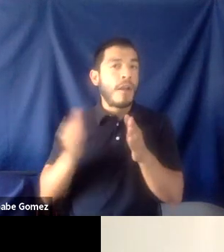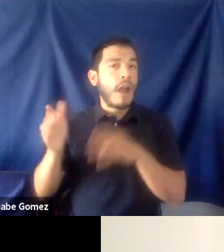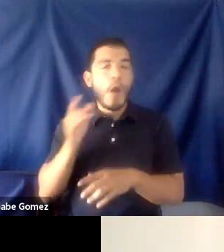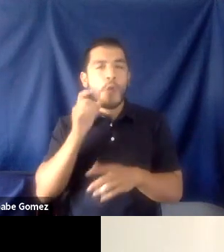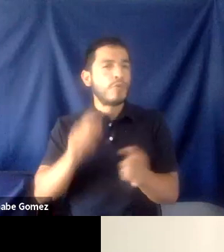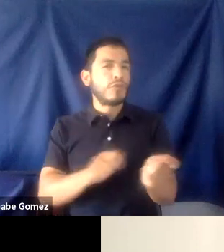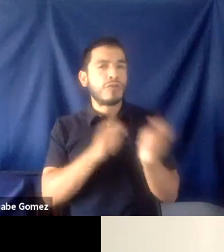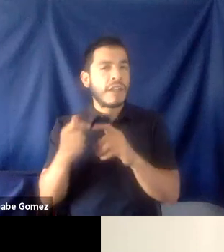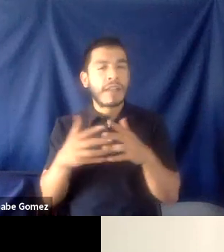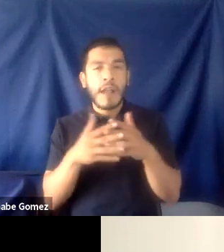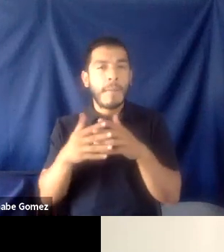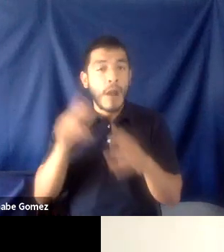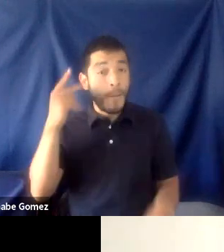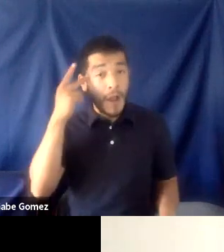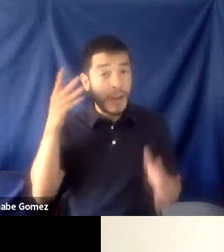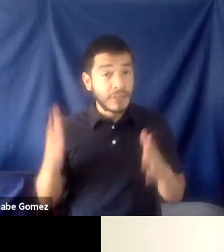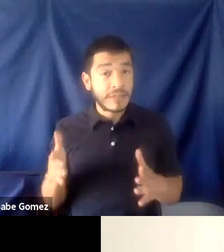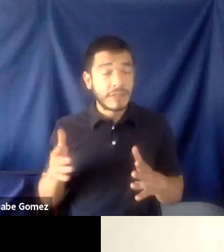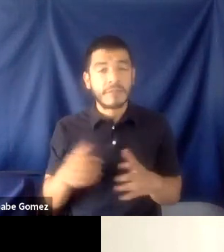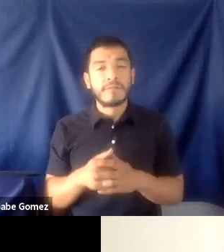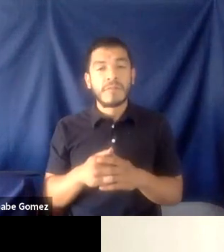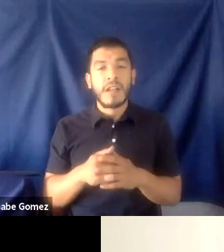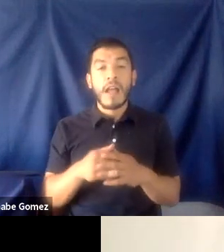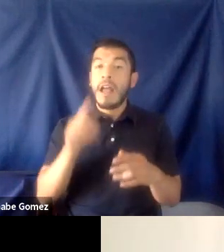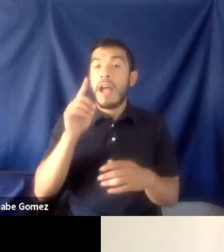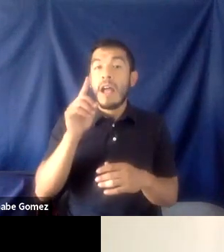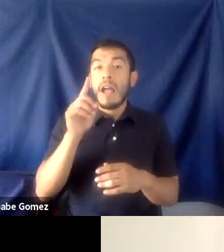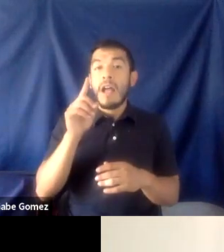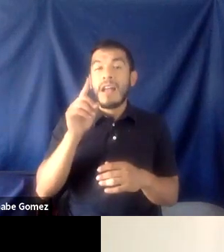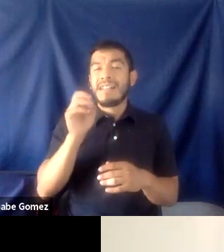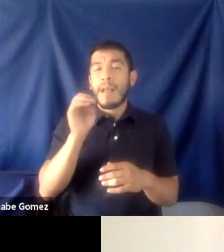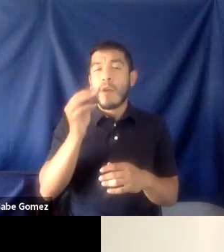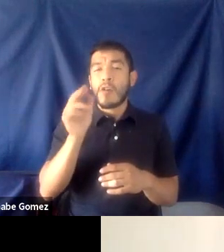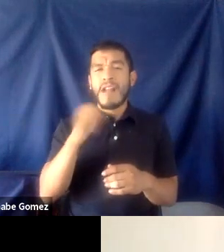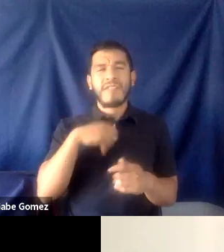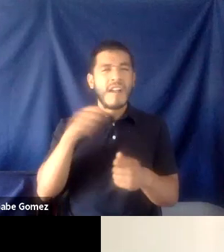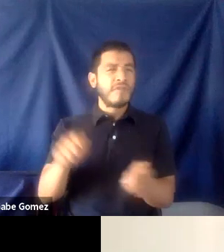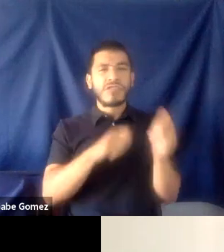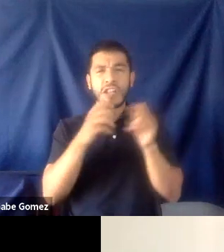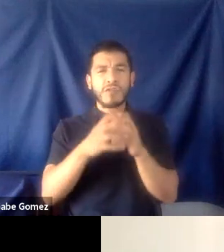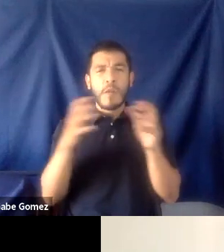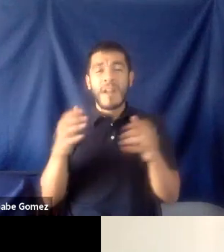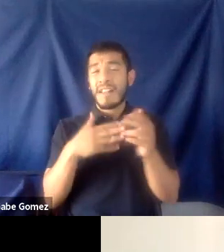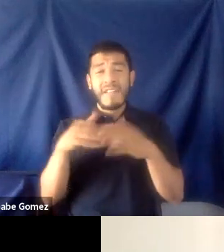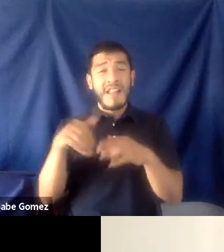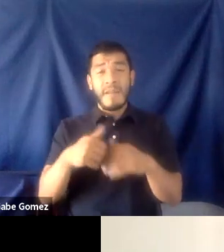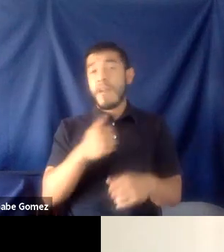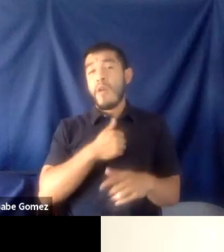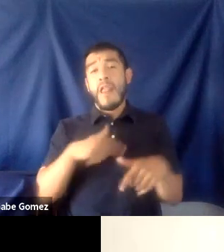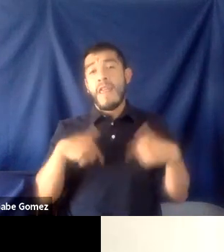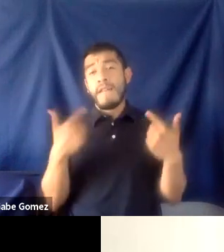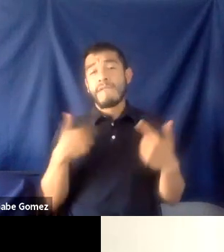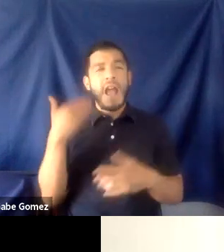politics. Demographics have shifted so much, even within my own lifetime that, we know that